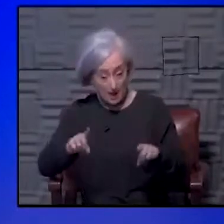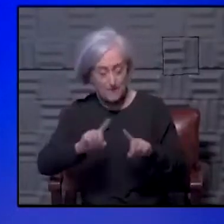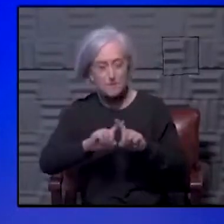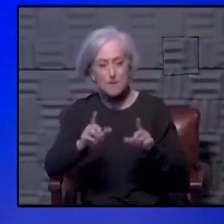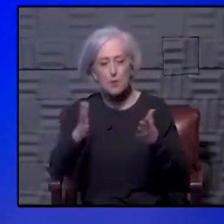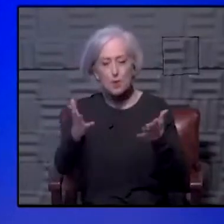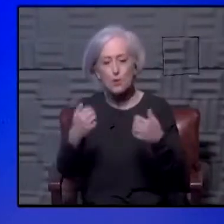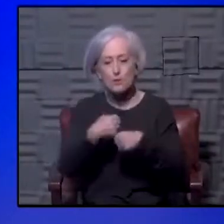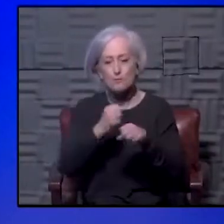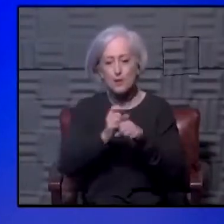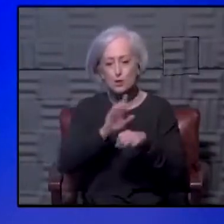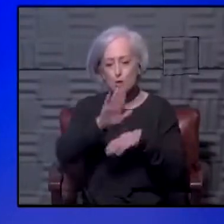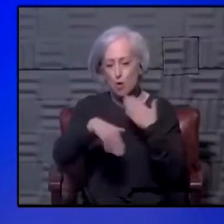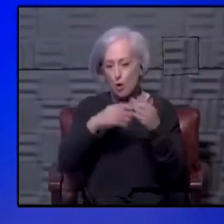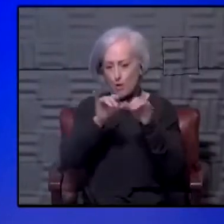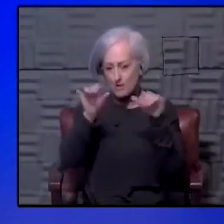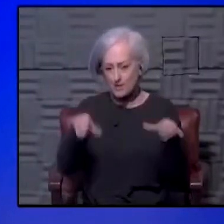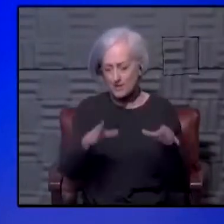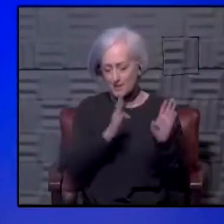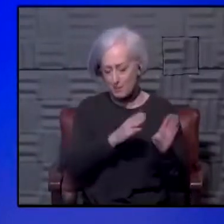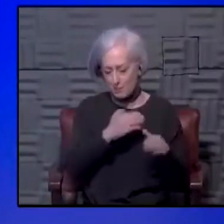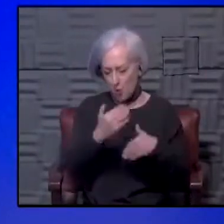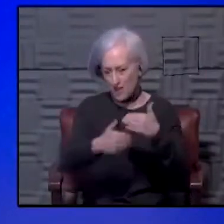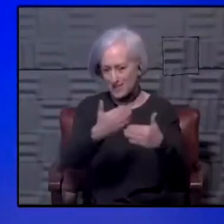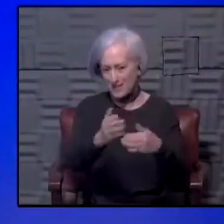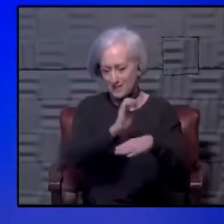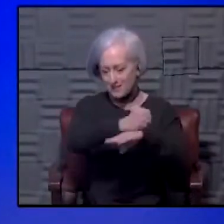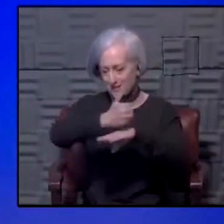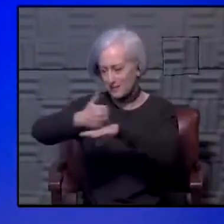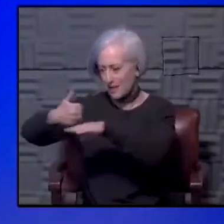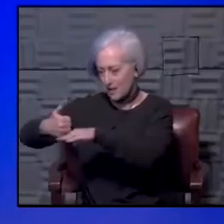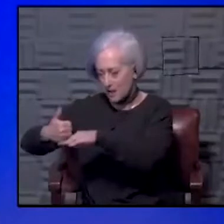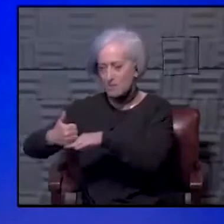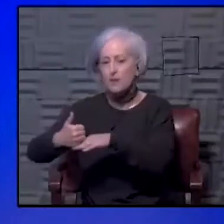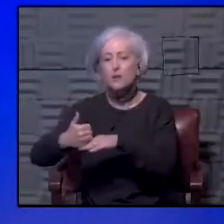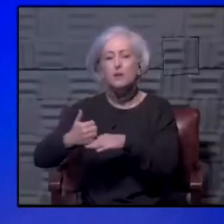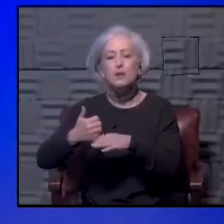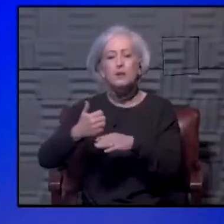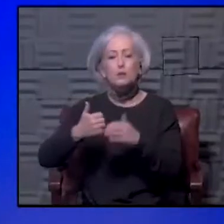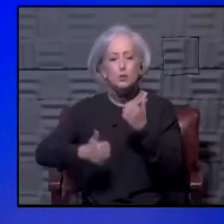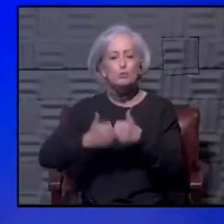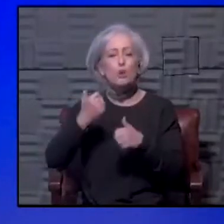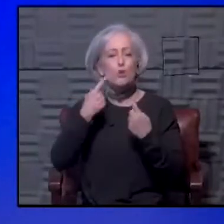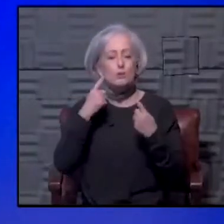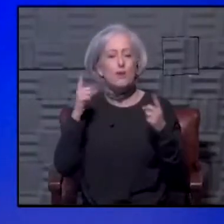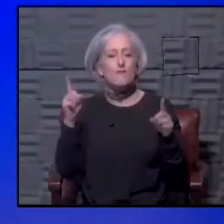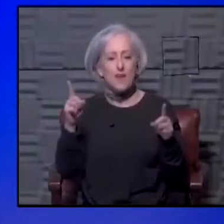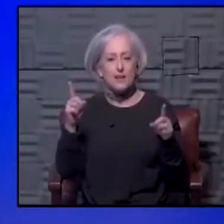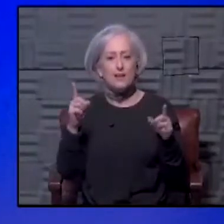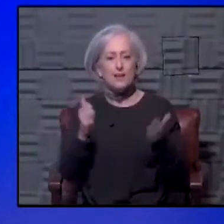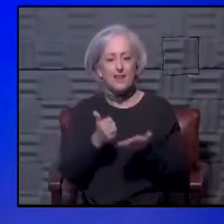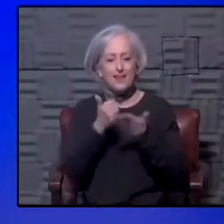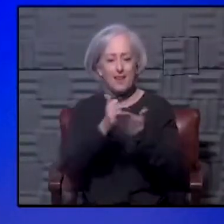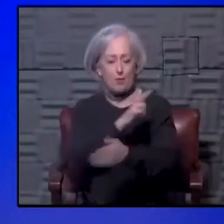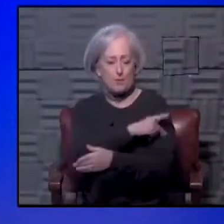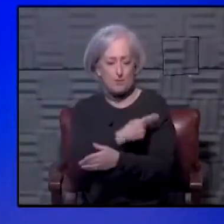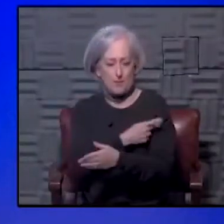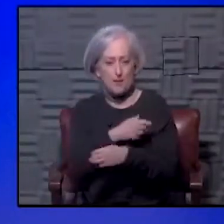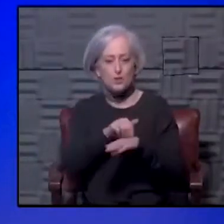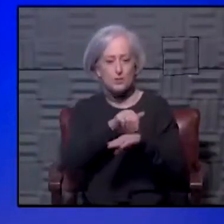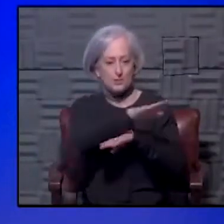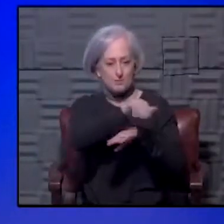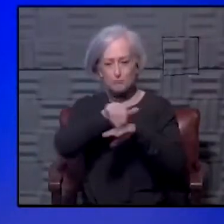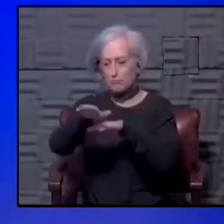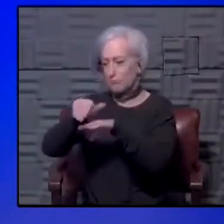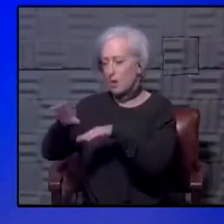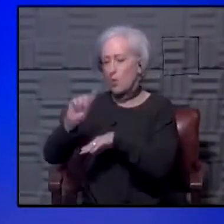our systems and processes in place so that we can most efficiently expedite the patients to where they need to go.